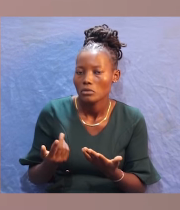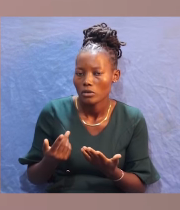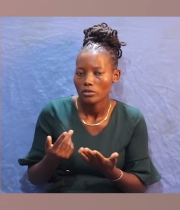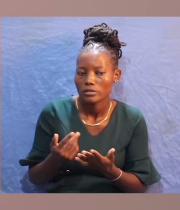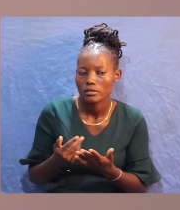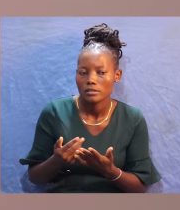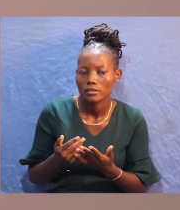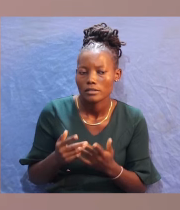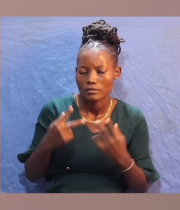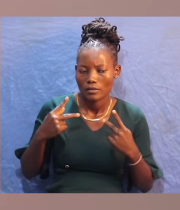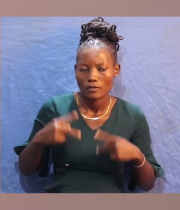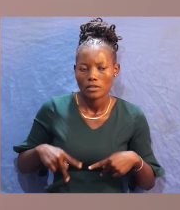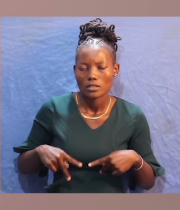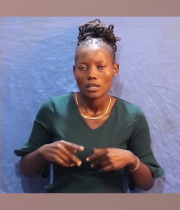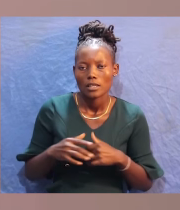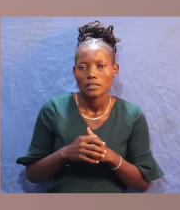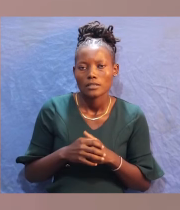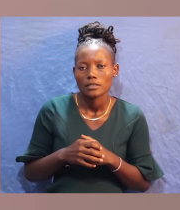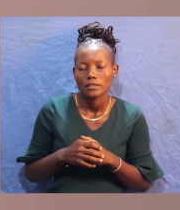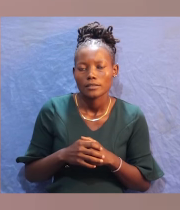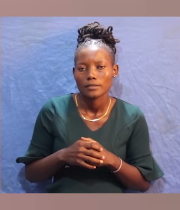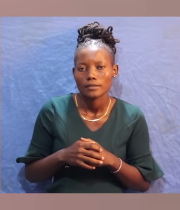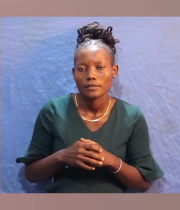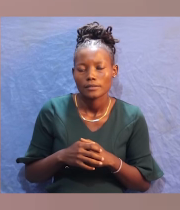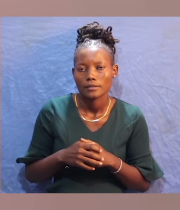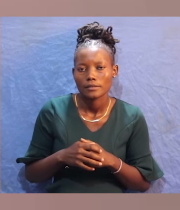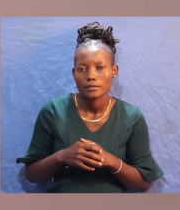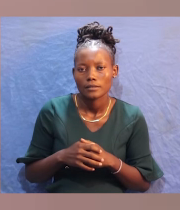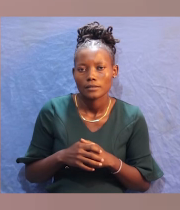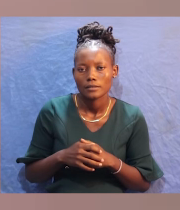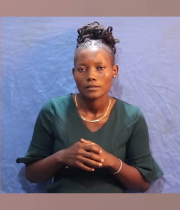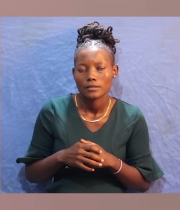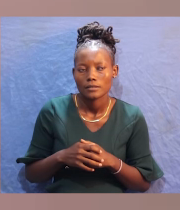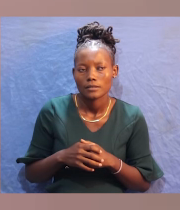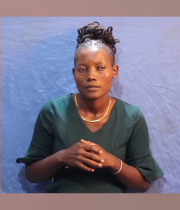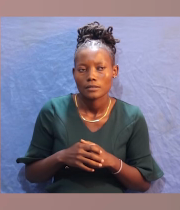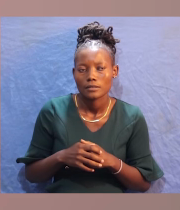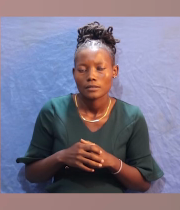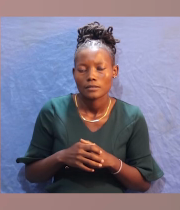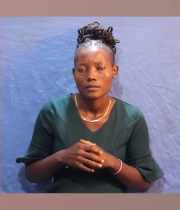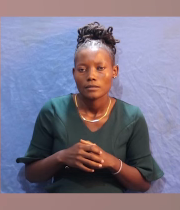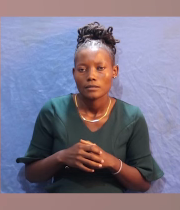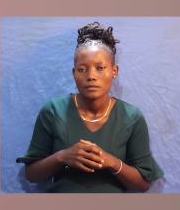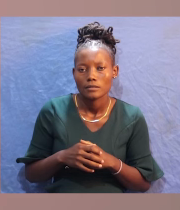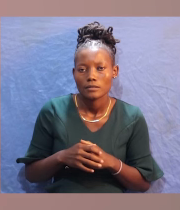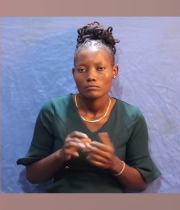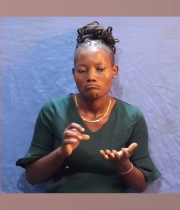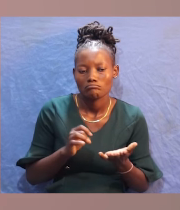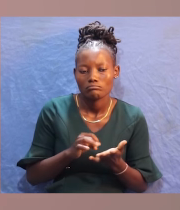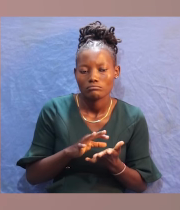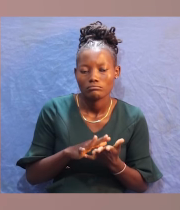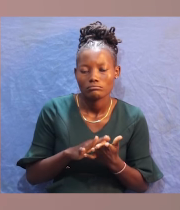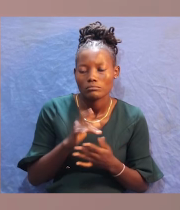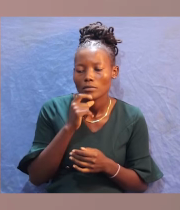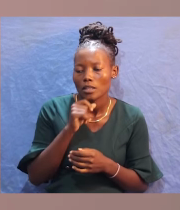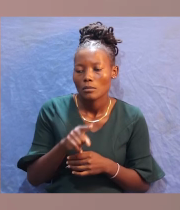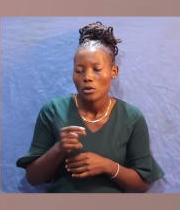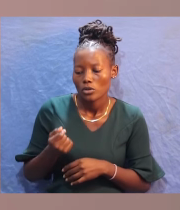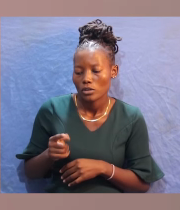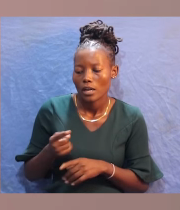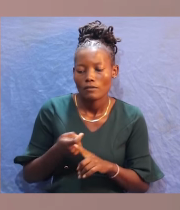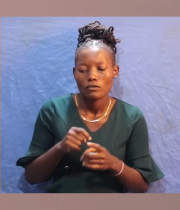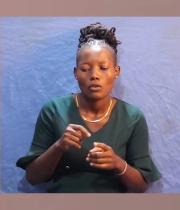it's the physicality does not necessarily push this boy or rather this girl out from the field. And you also